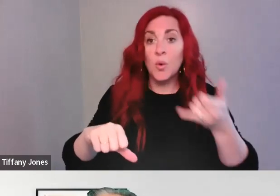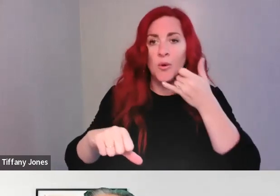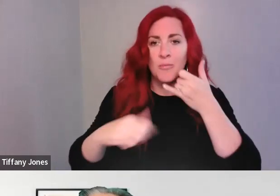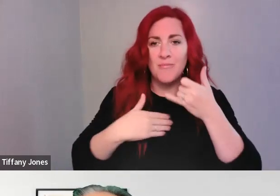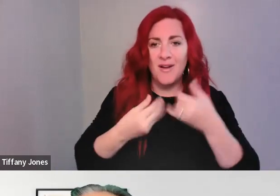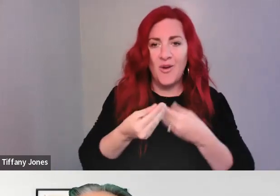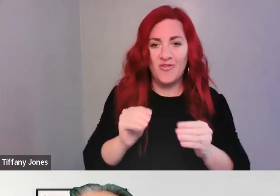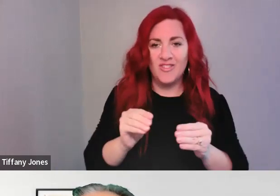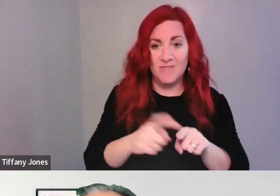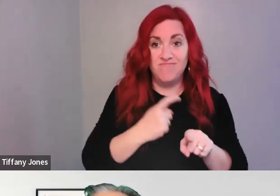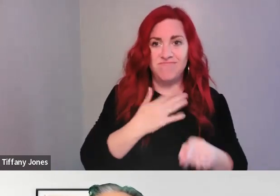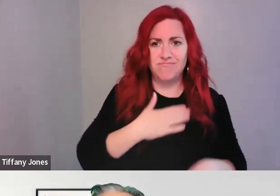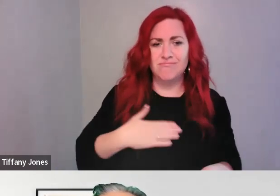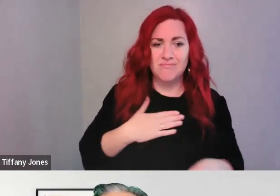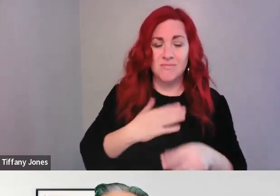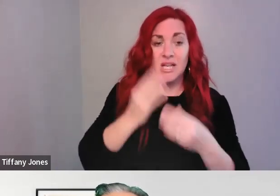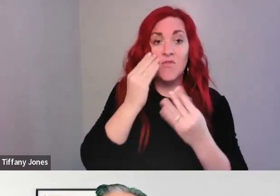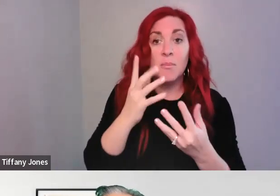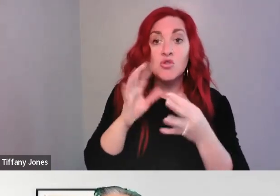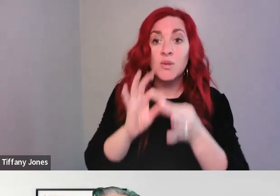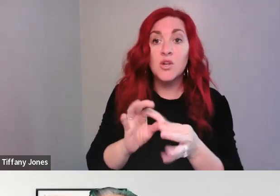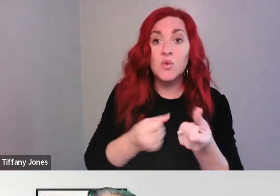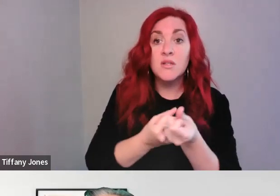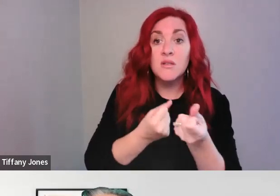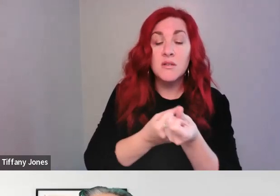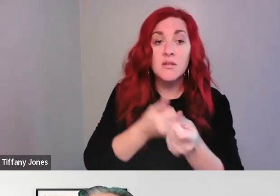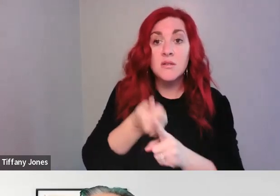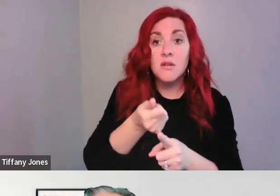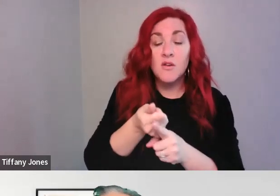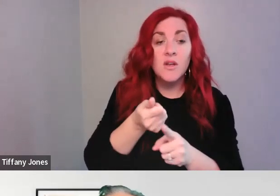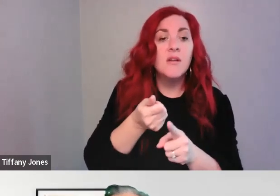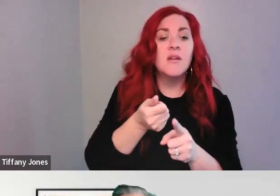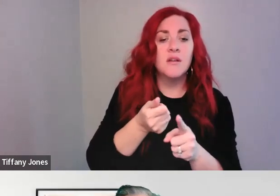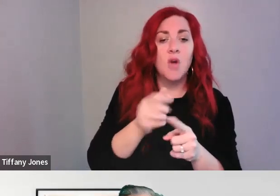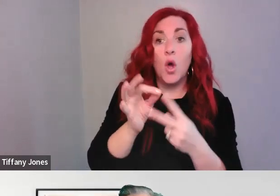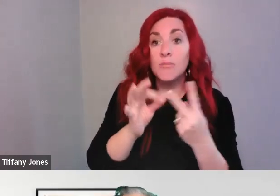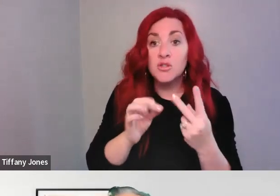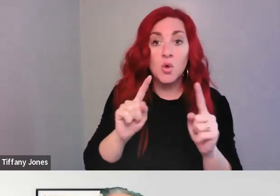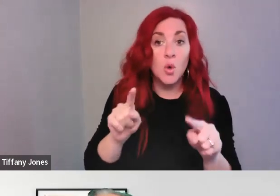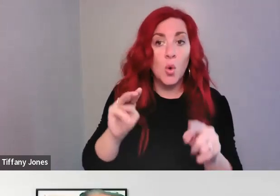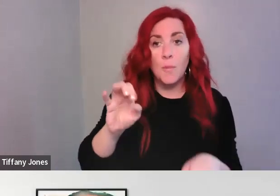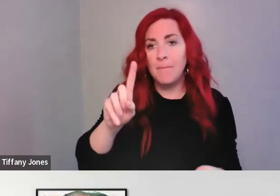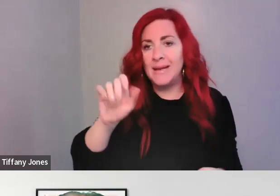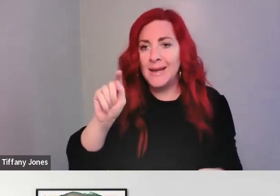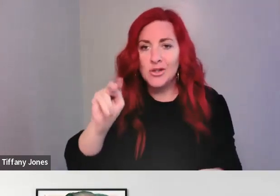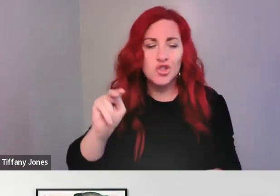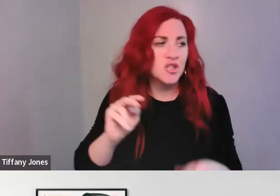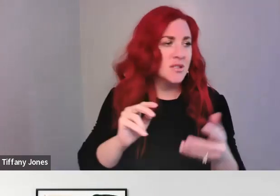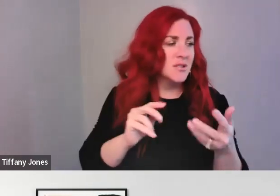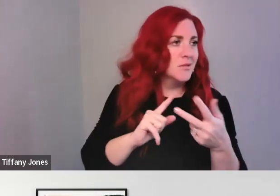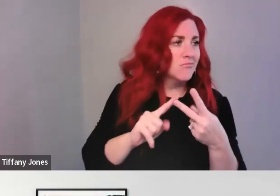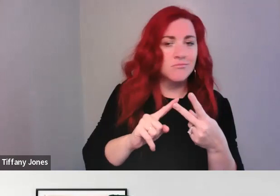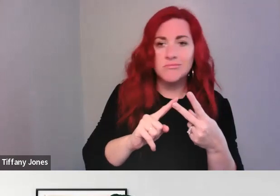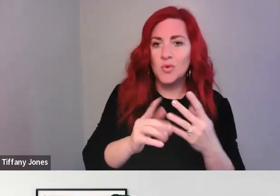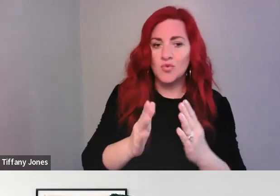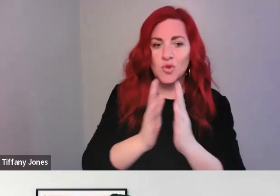of information about self-advocacy resources, options that you have, like to go to mediation if you need to, or request